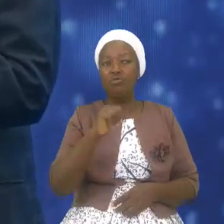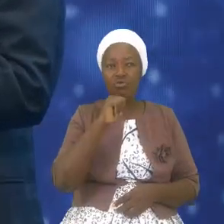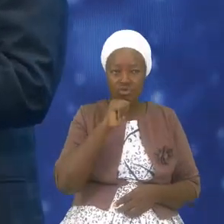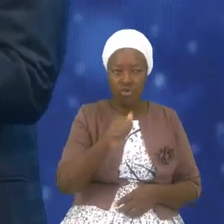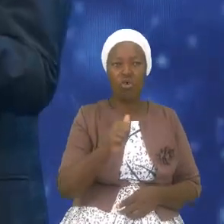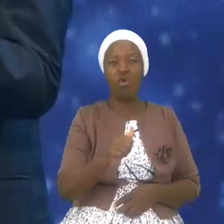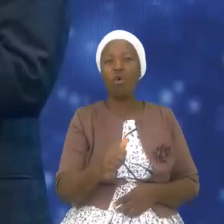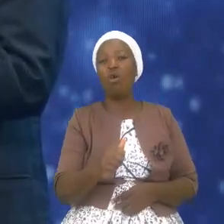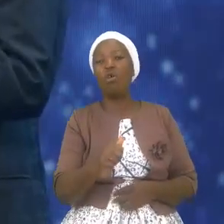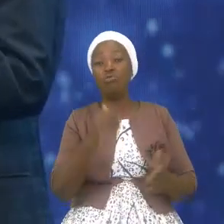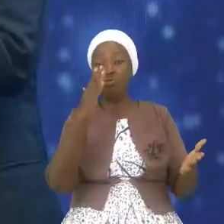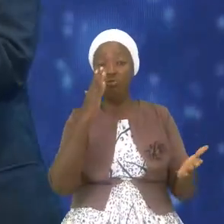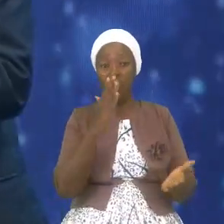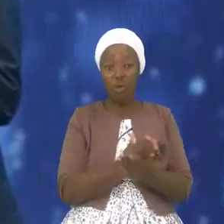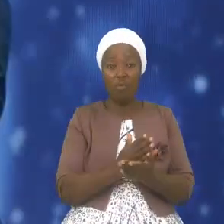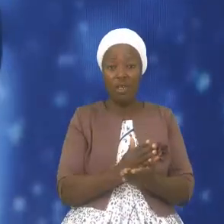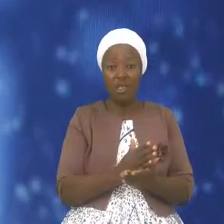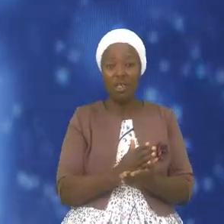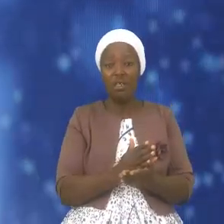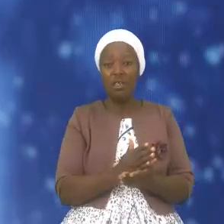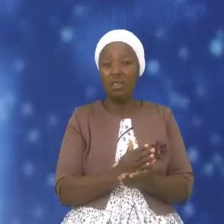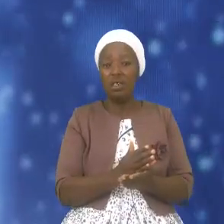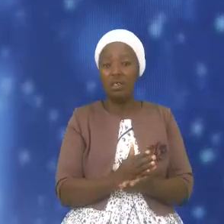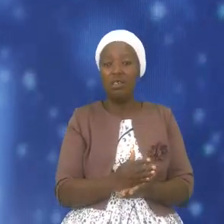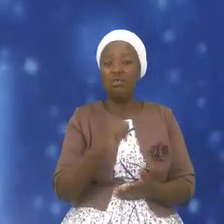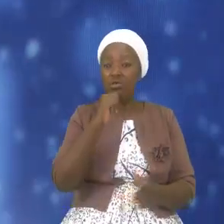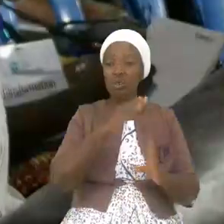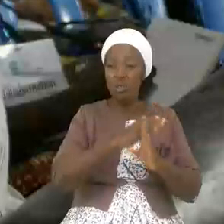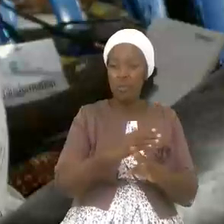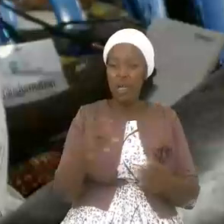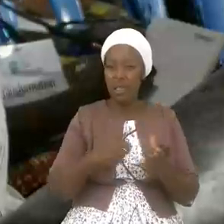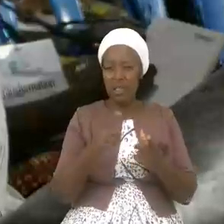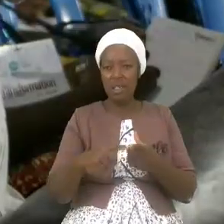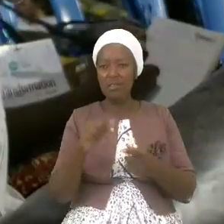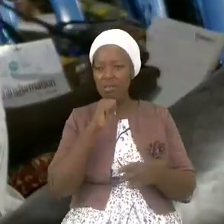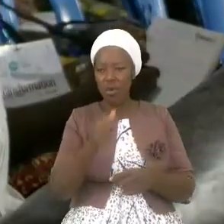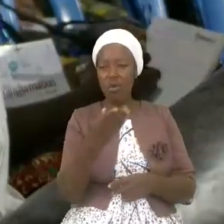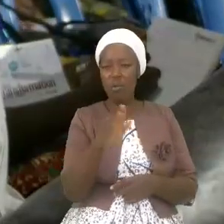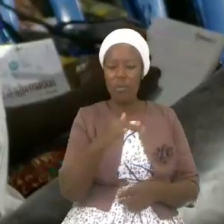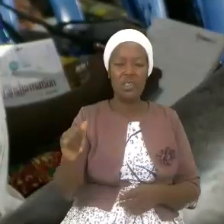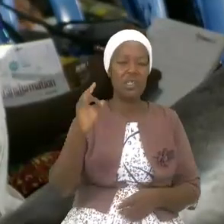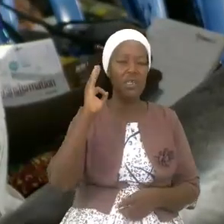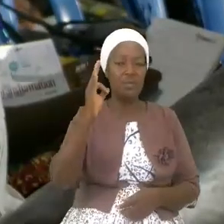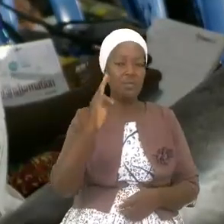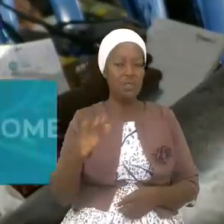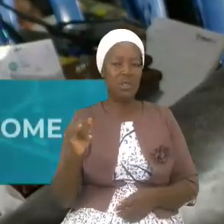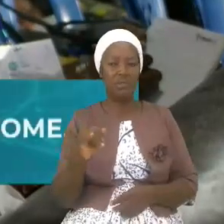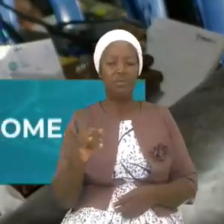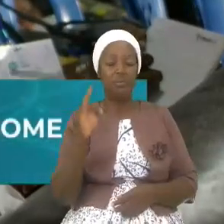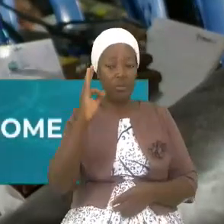awe-inspiring, uncompromising preacher. Number three, the inevitable fulfillment